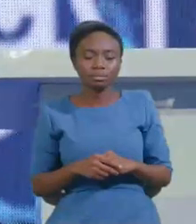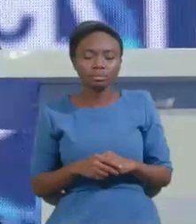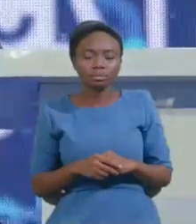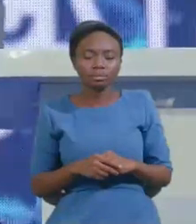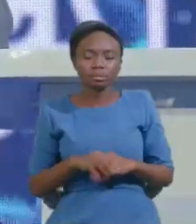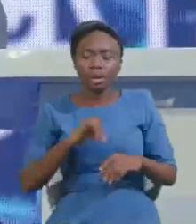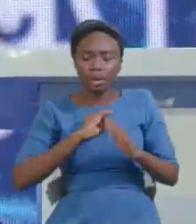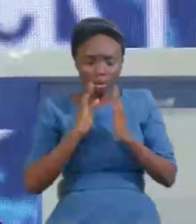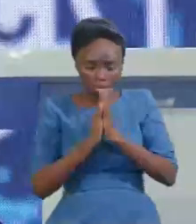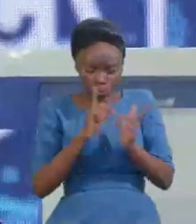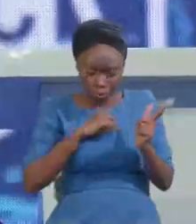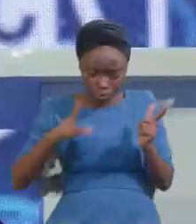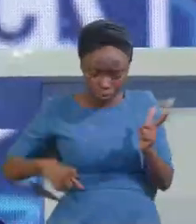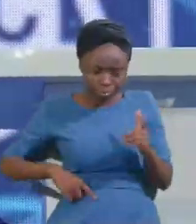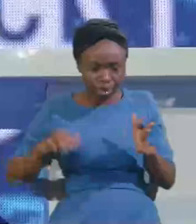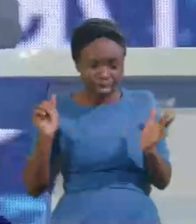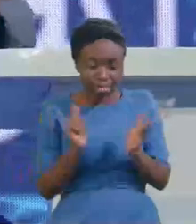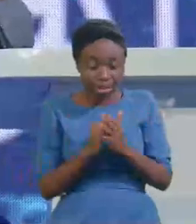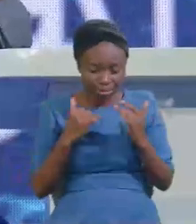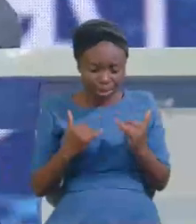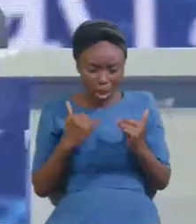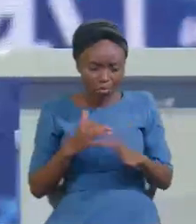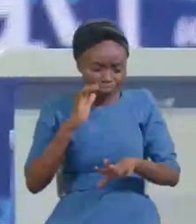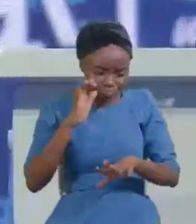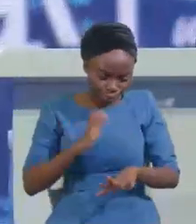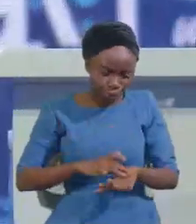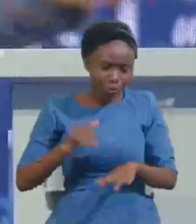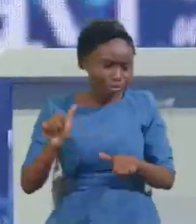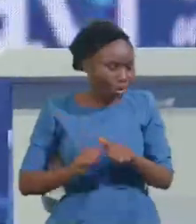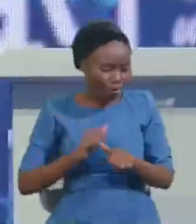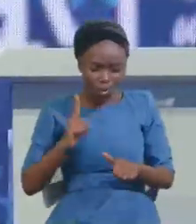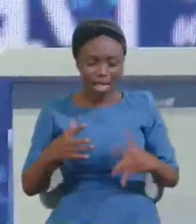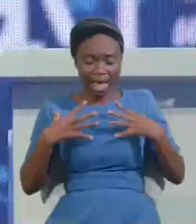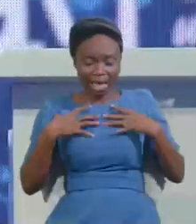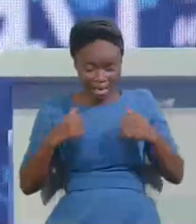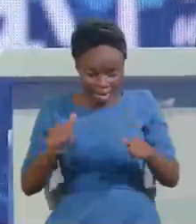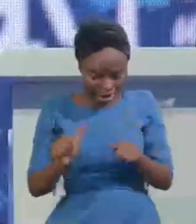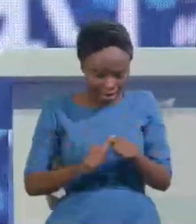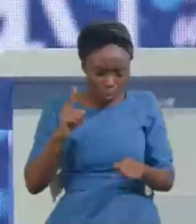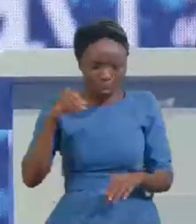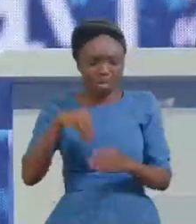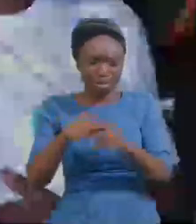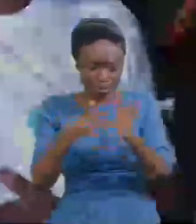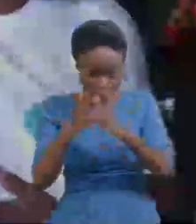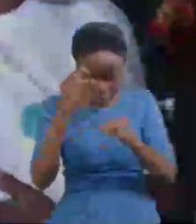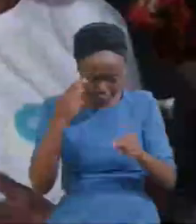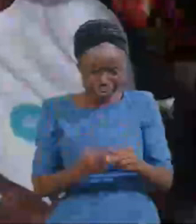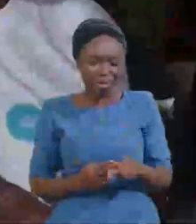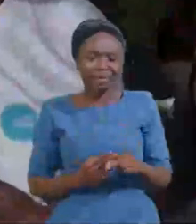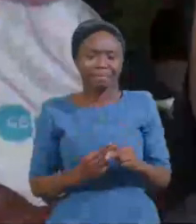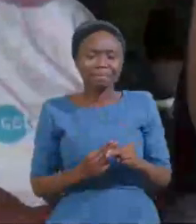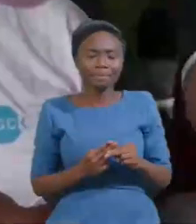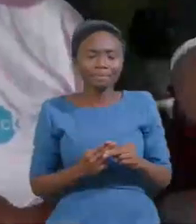I pray, Lord, that right now, touch everyone, heal everyone in Jesus'